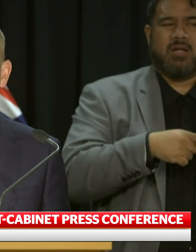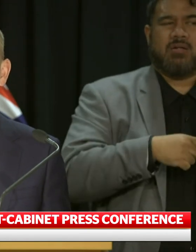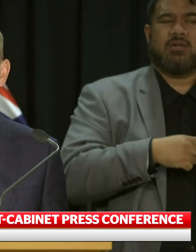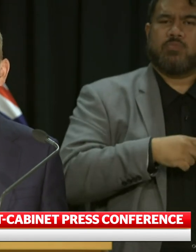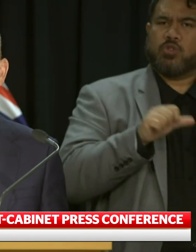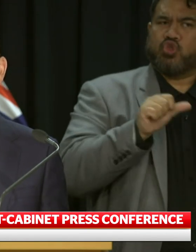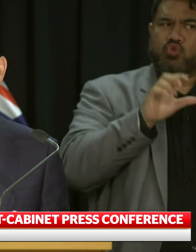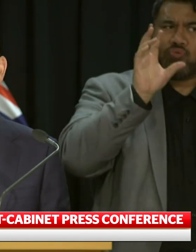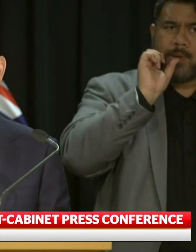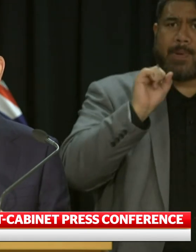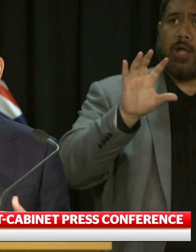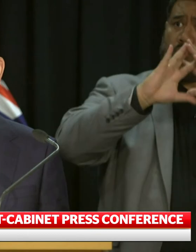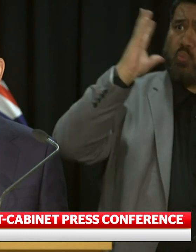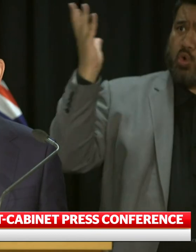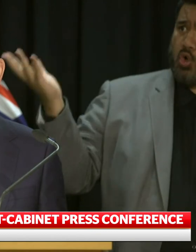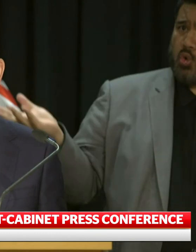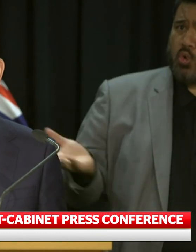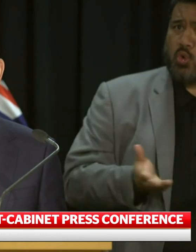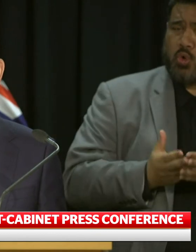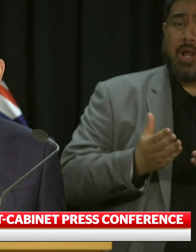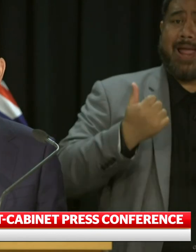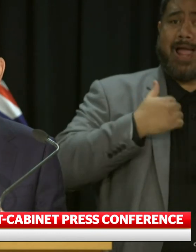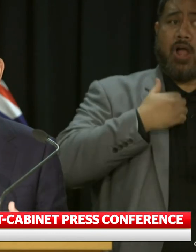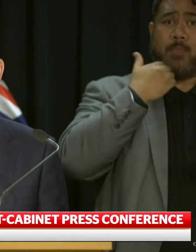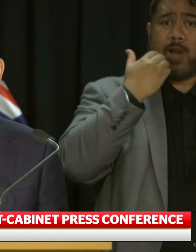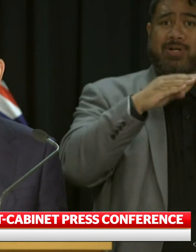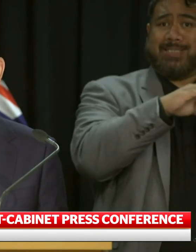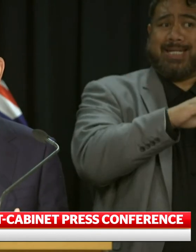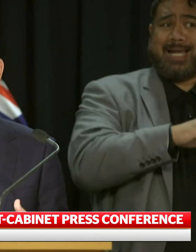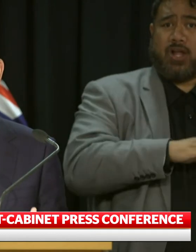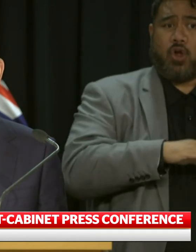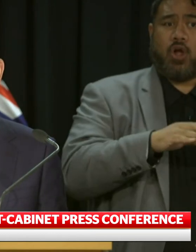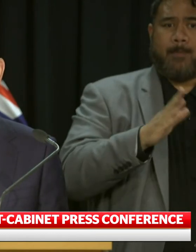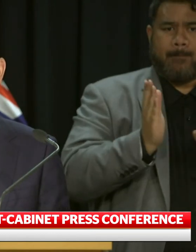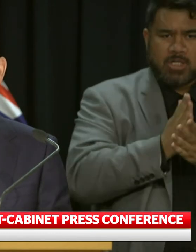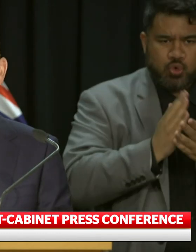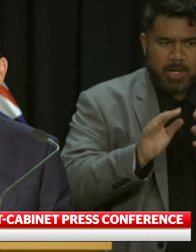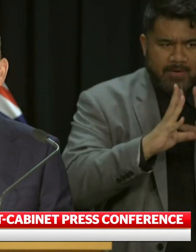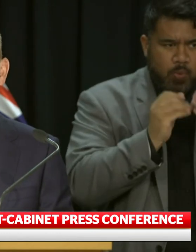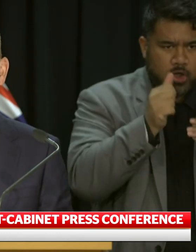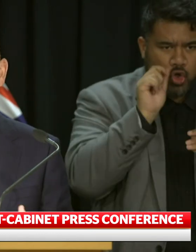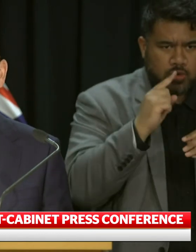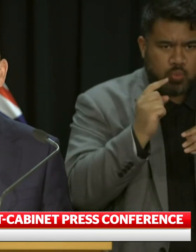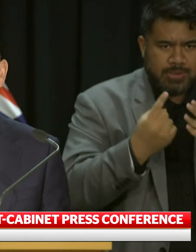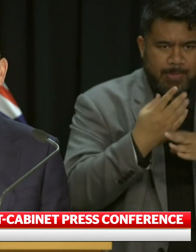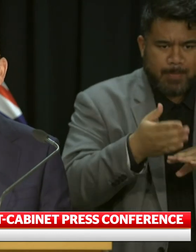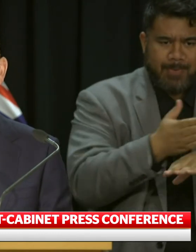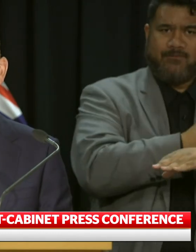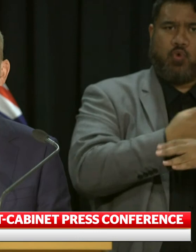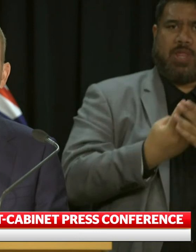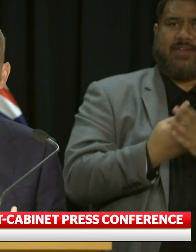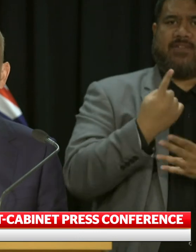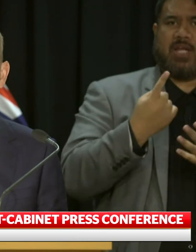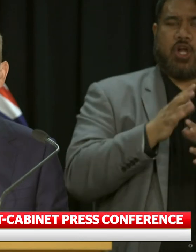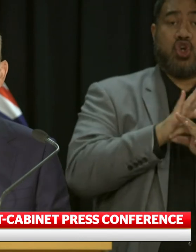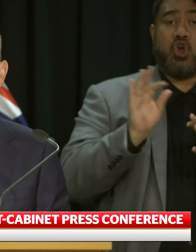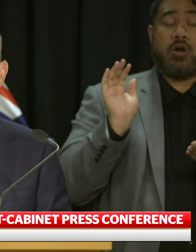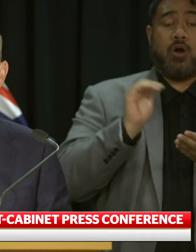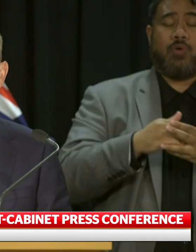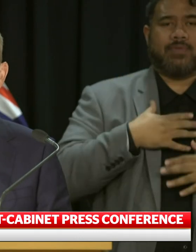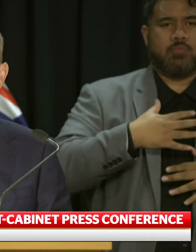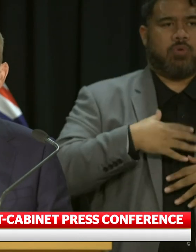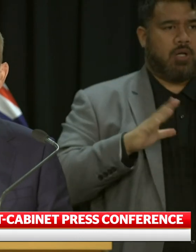events around the globe, that the tikanga is well established well beforehand, everyone's clear what's expected and what's been agreed, so that we don't have